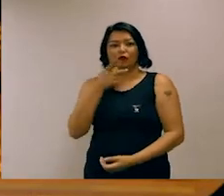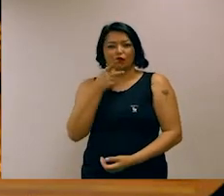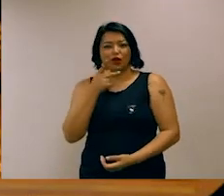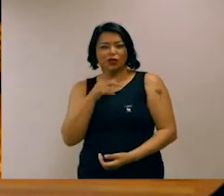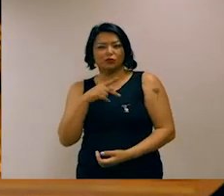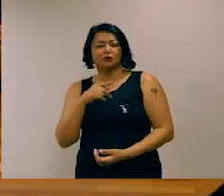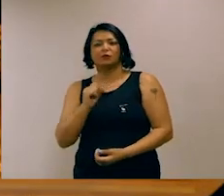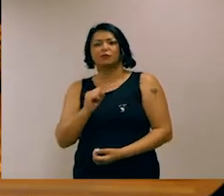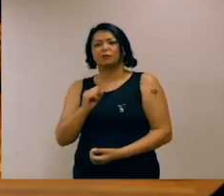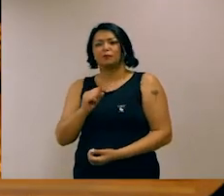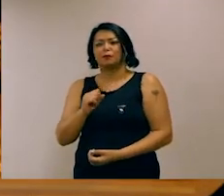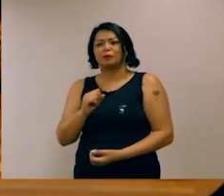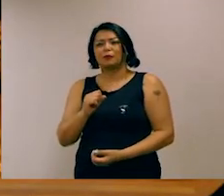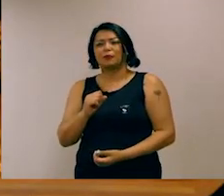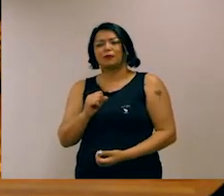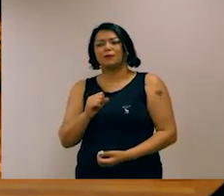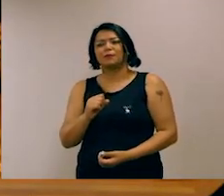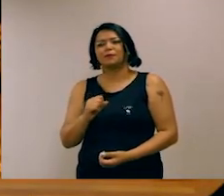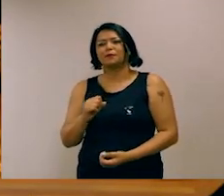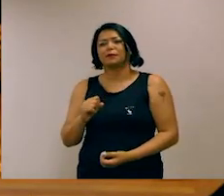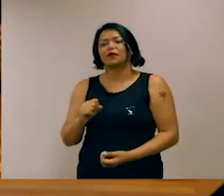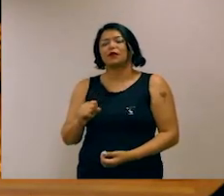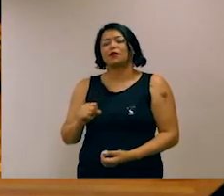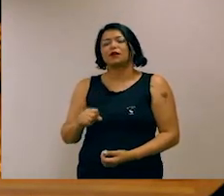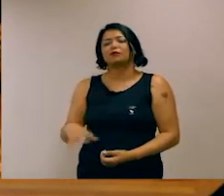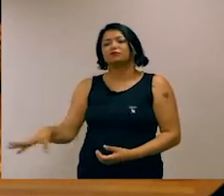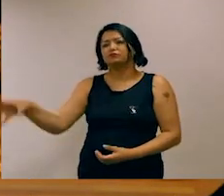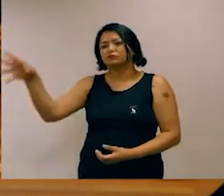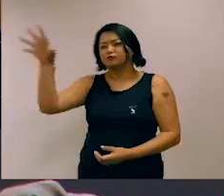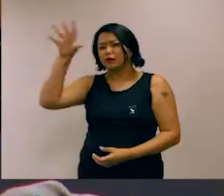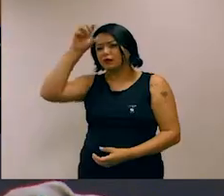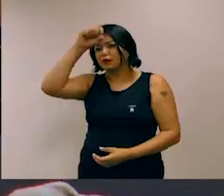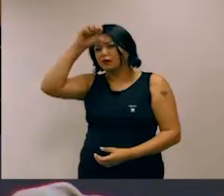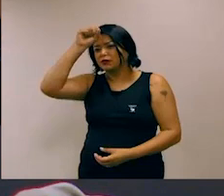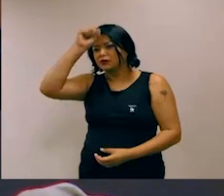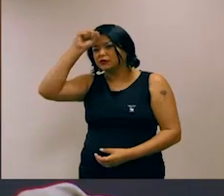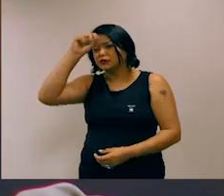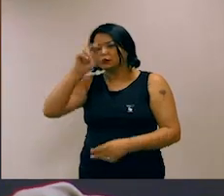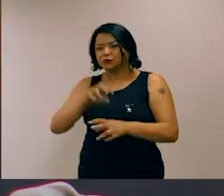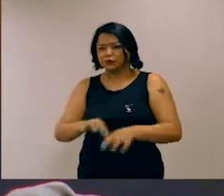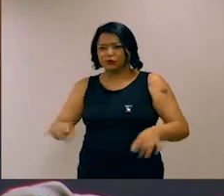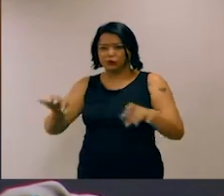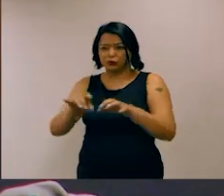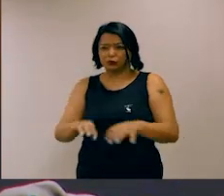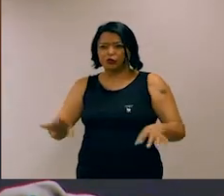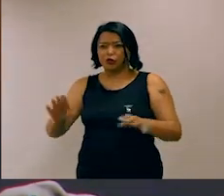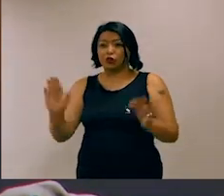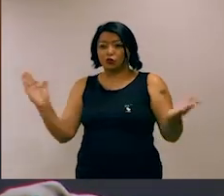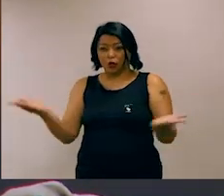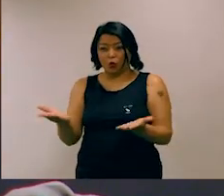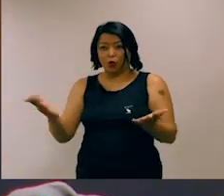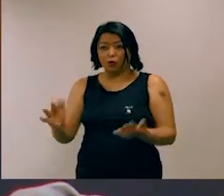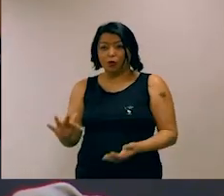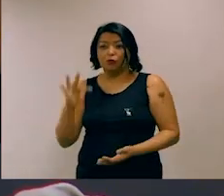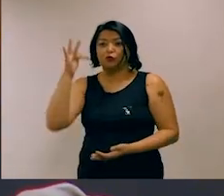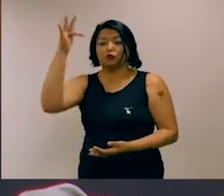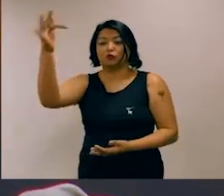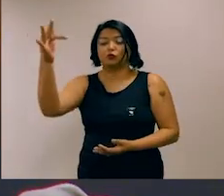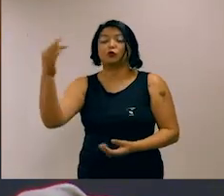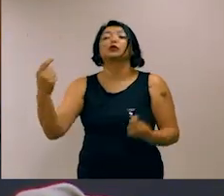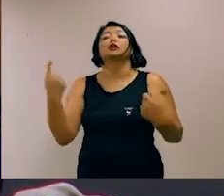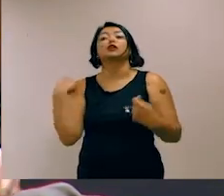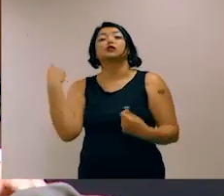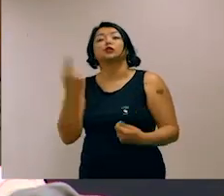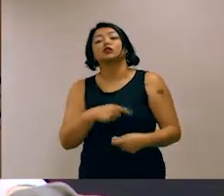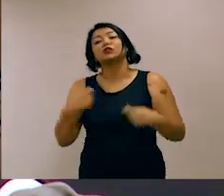servant from now, not from the future. Just learn a little bit more data and IT and